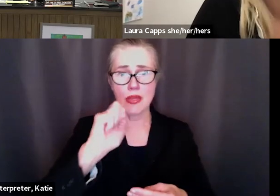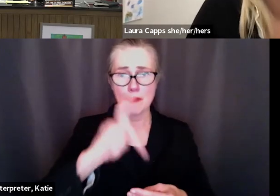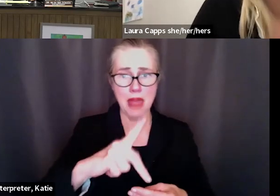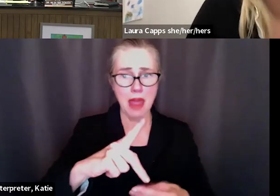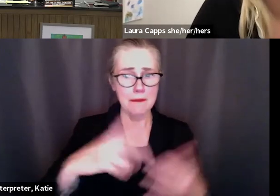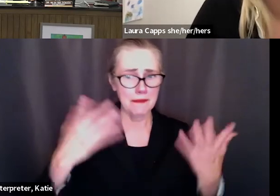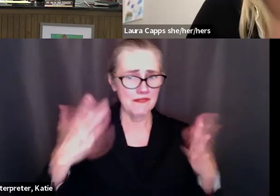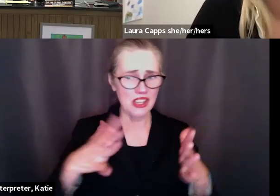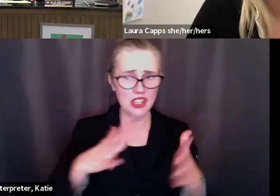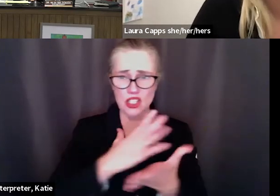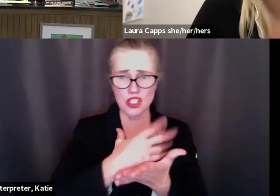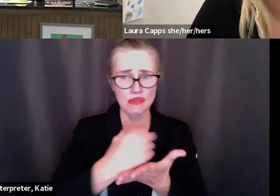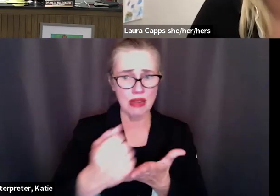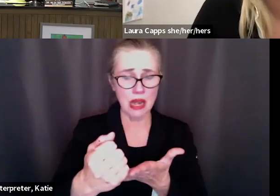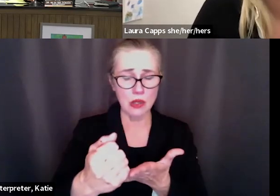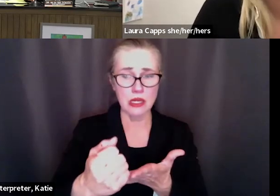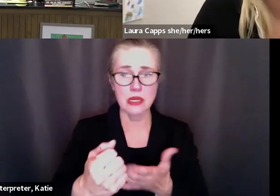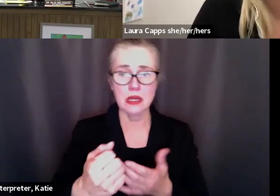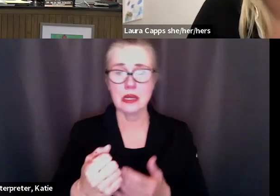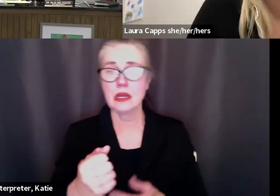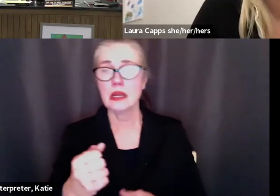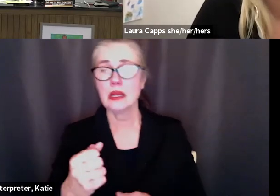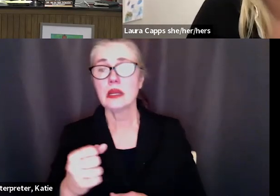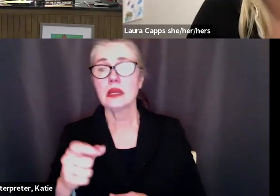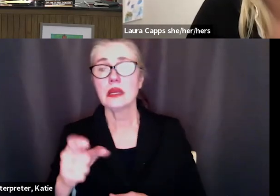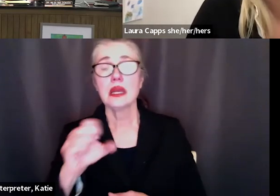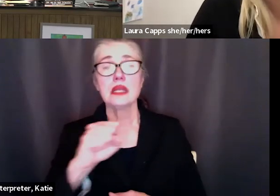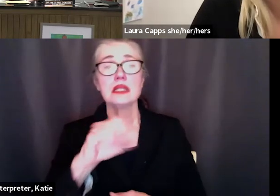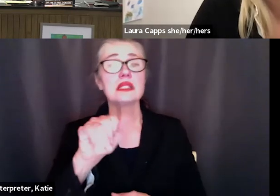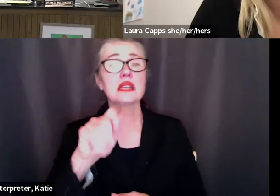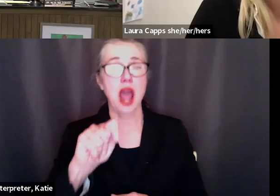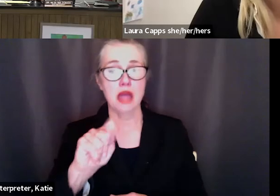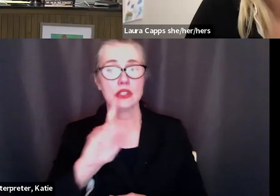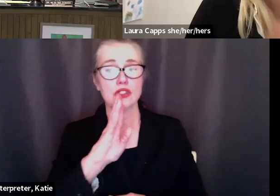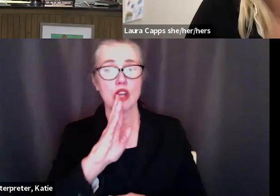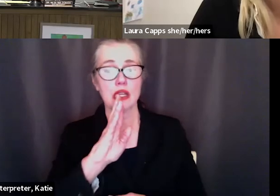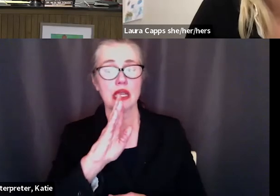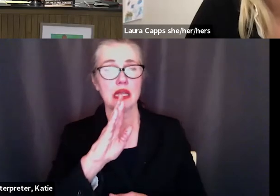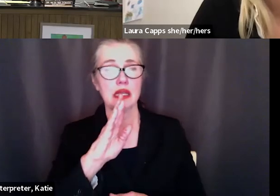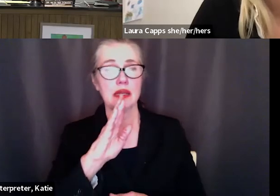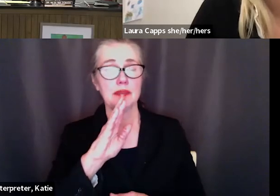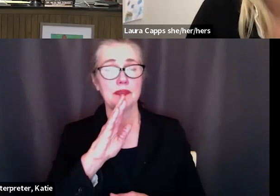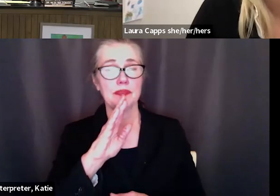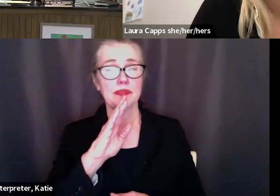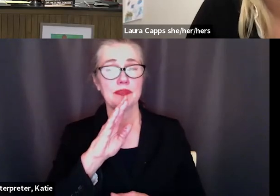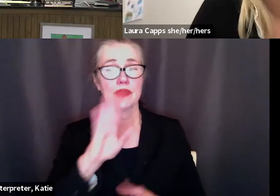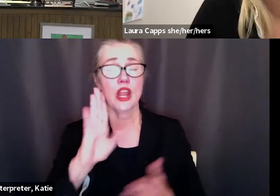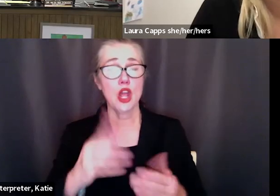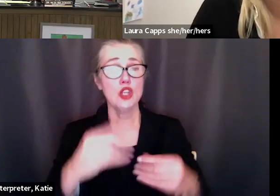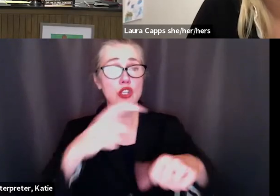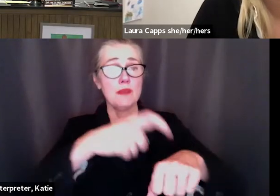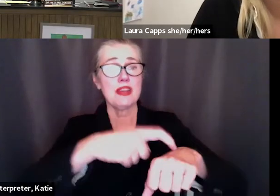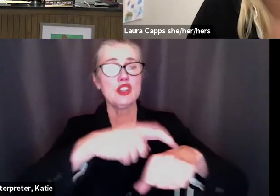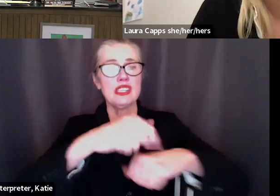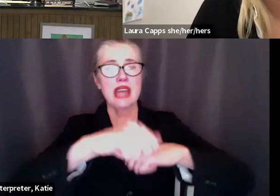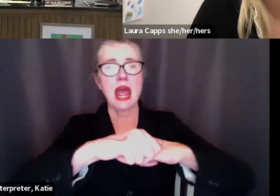sure so um we extended the submission timeline originally i believe it